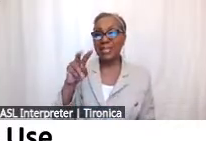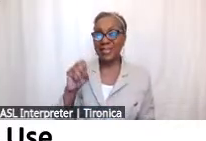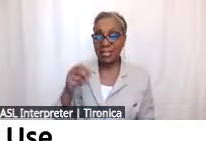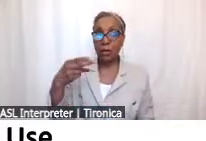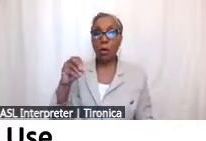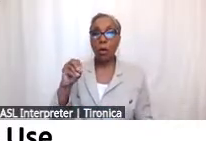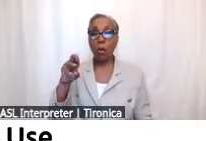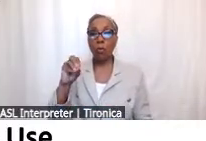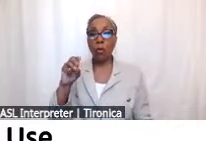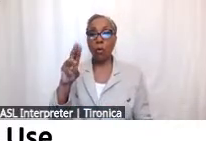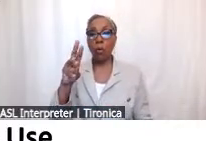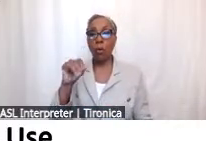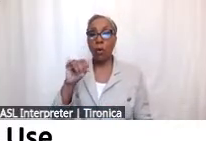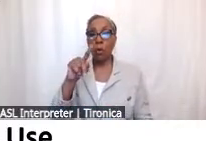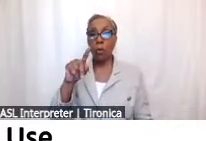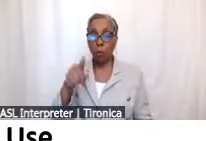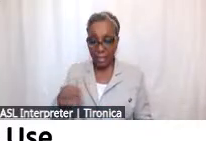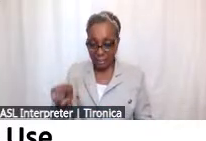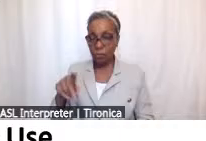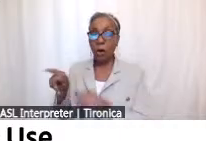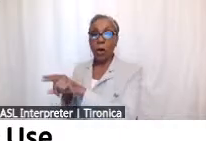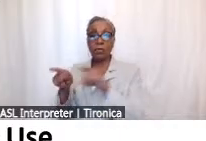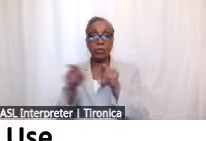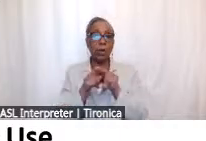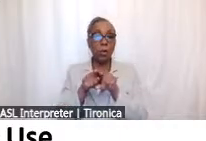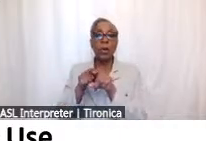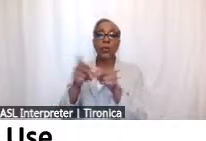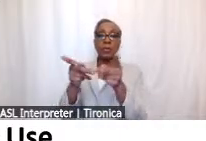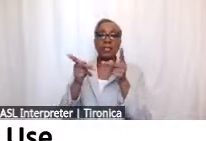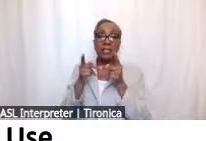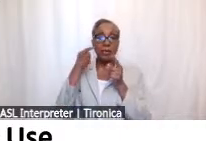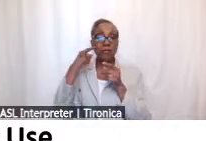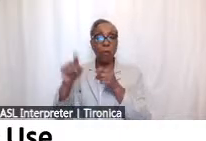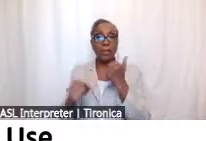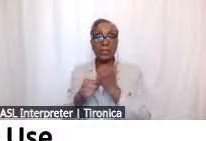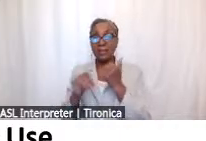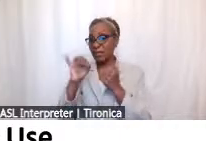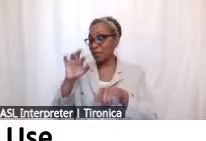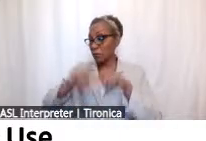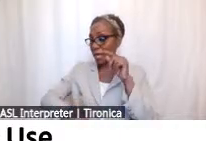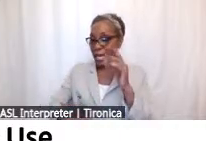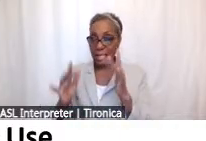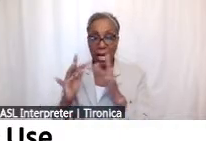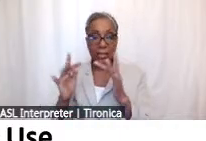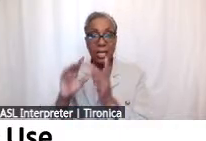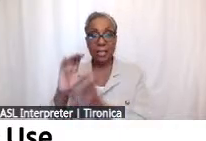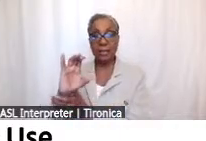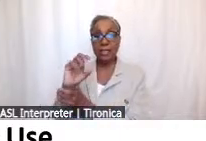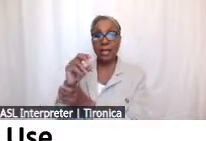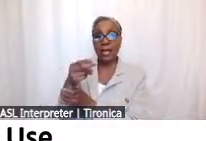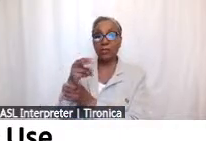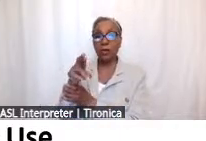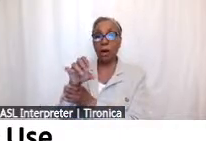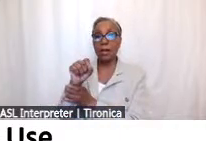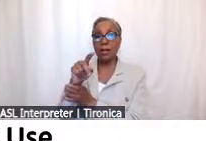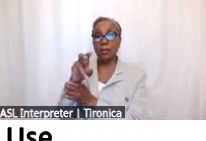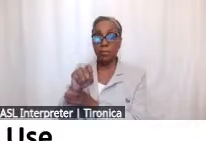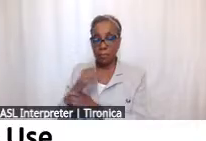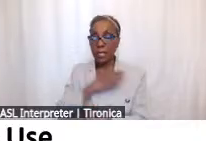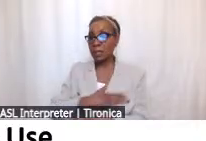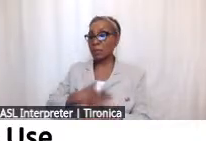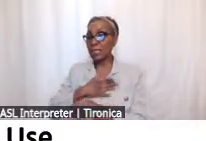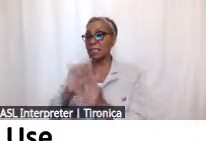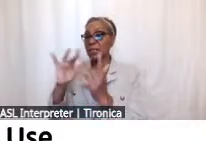for Assistance. If you are unable to contact Christine, please reach out to Zoom tech